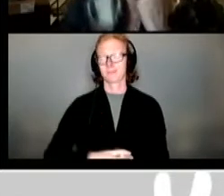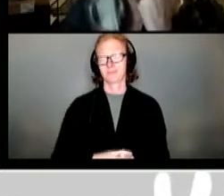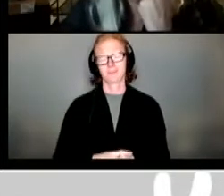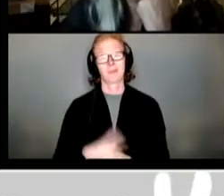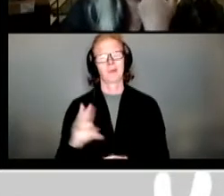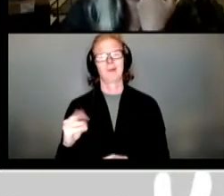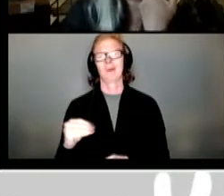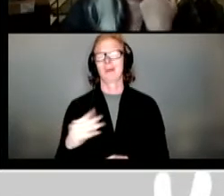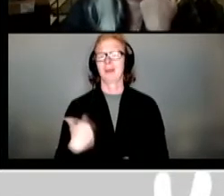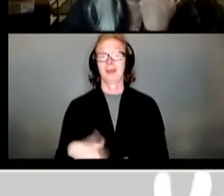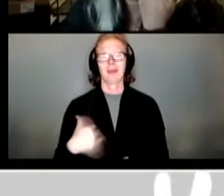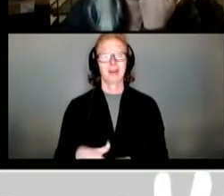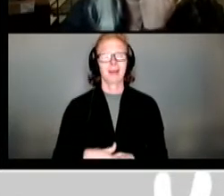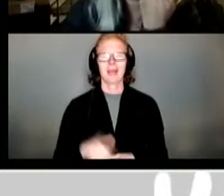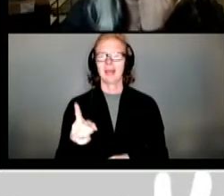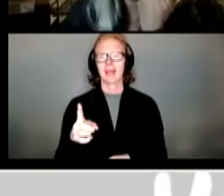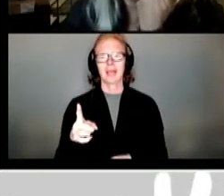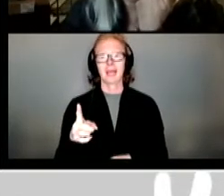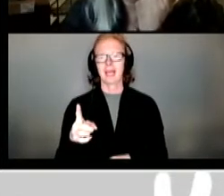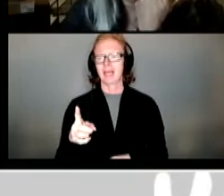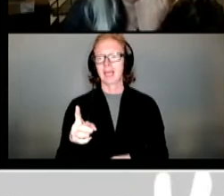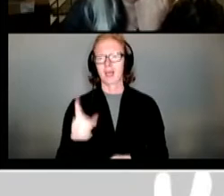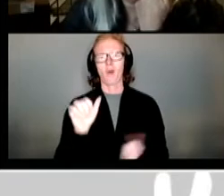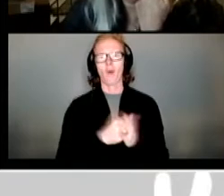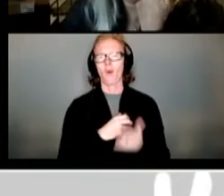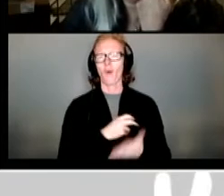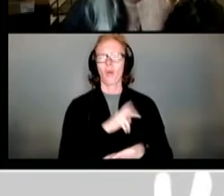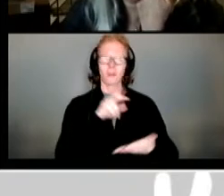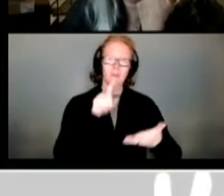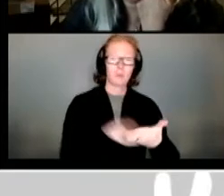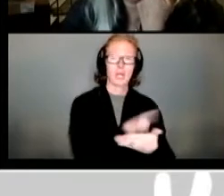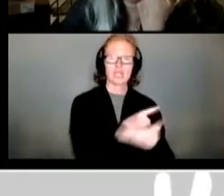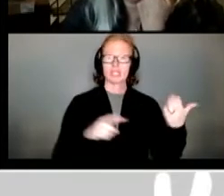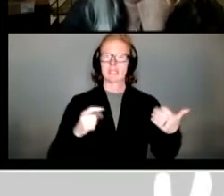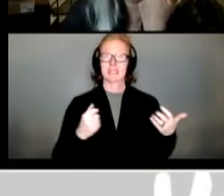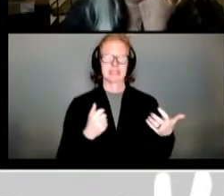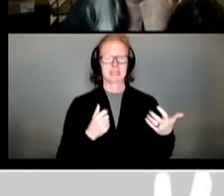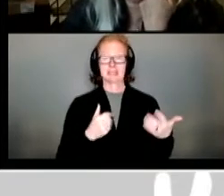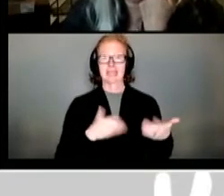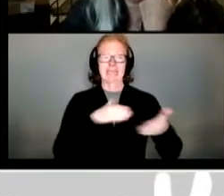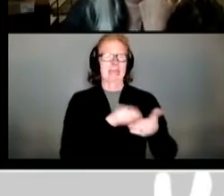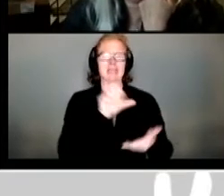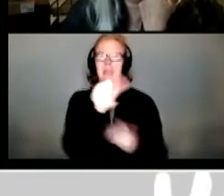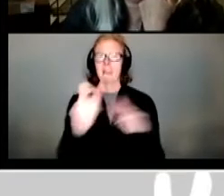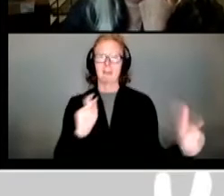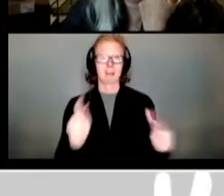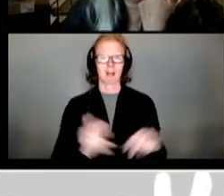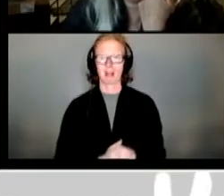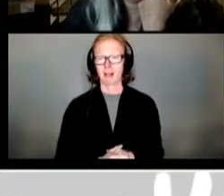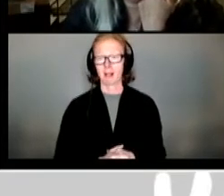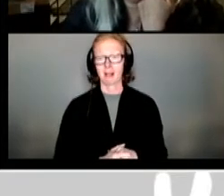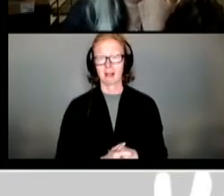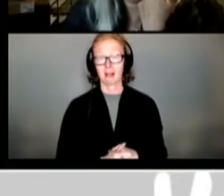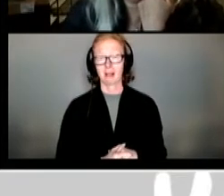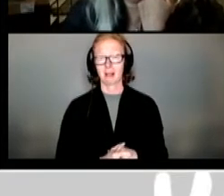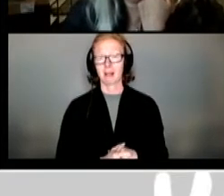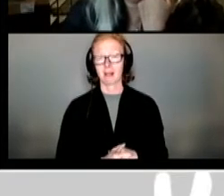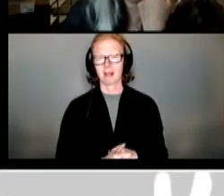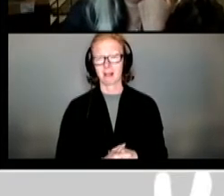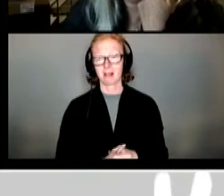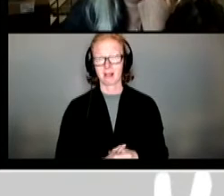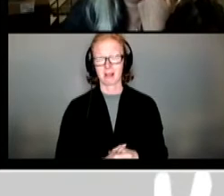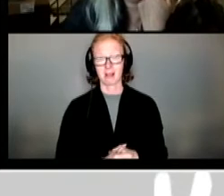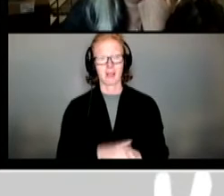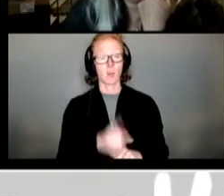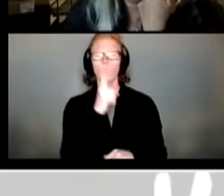to bigotry and prejudice, and we have a history of experiencing